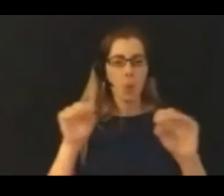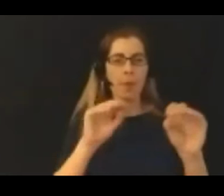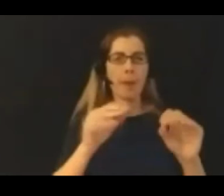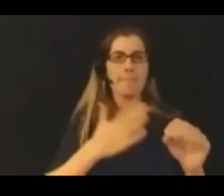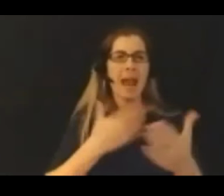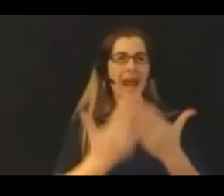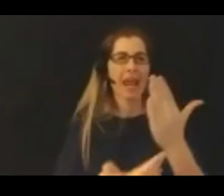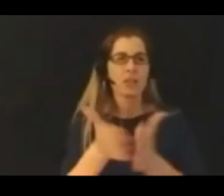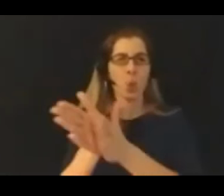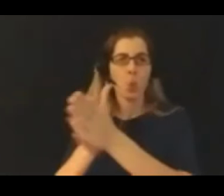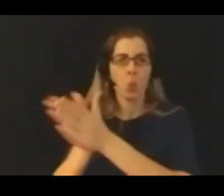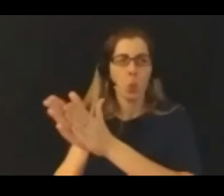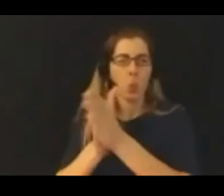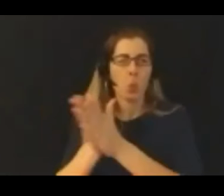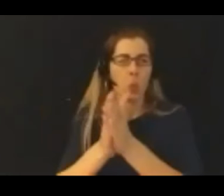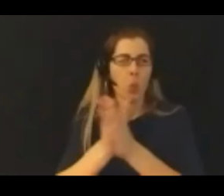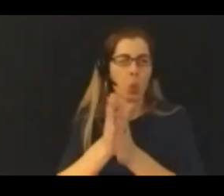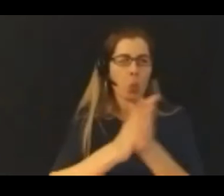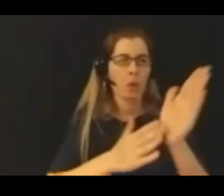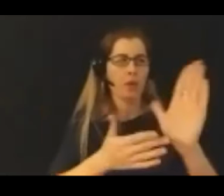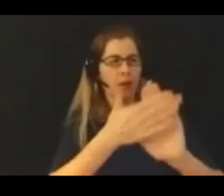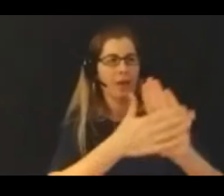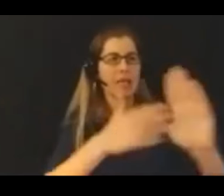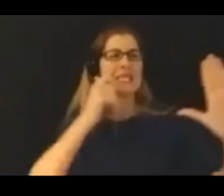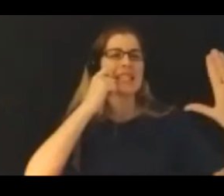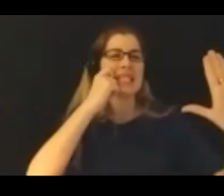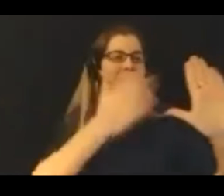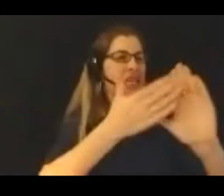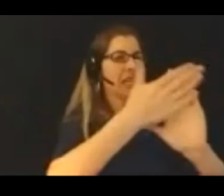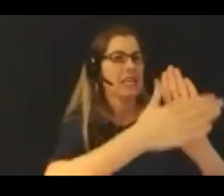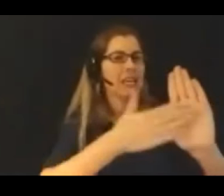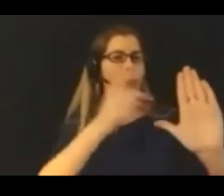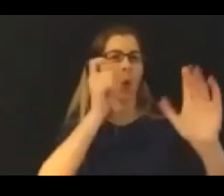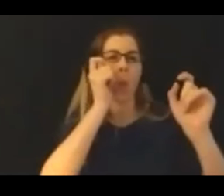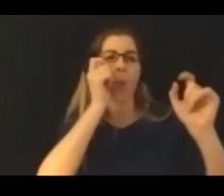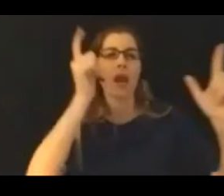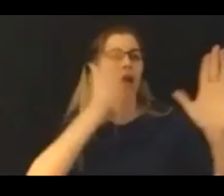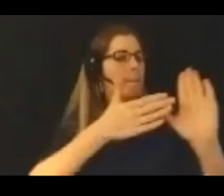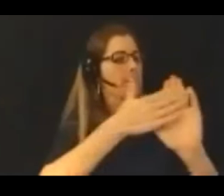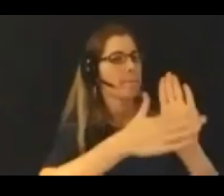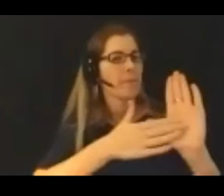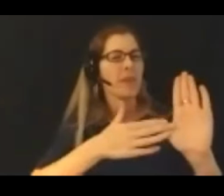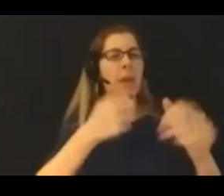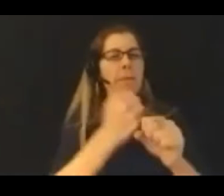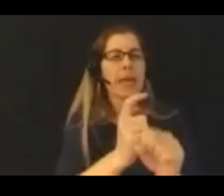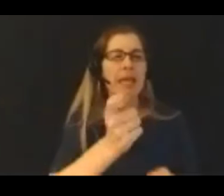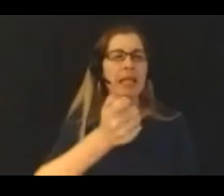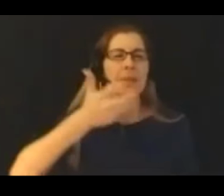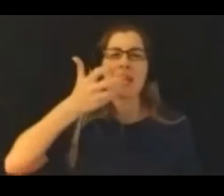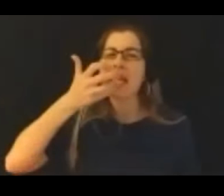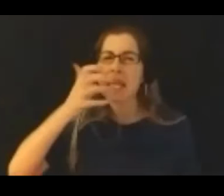hands together, waking up the surface of the skin. Beautiful. Generating a little bit of heat like I'm starting a